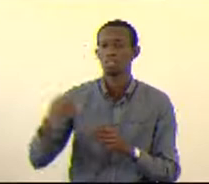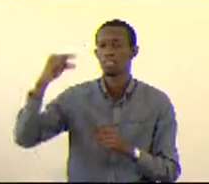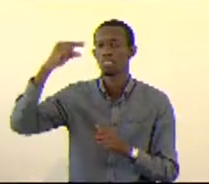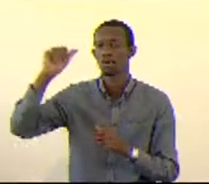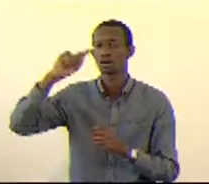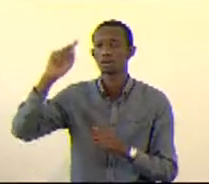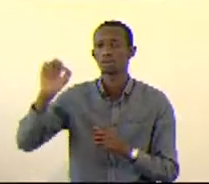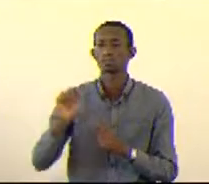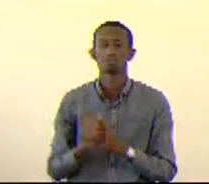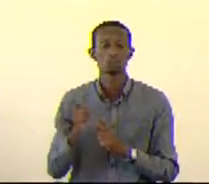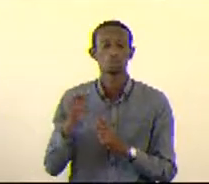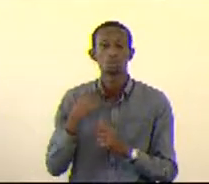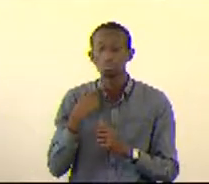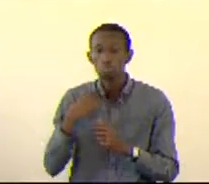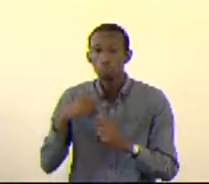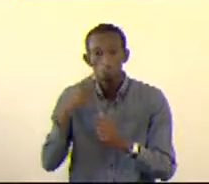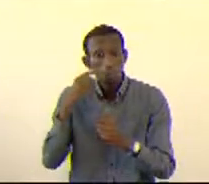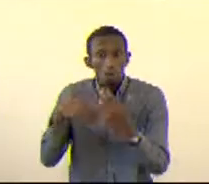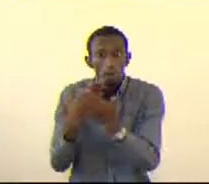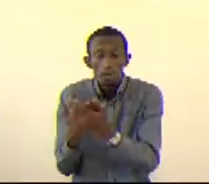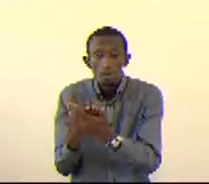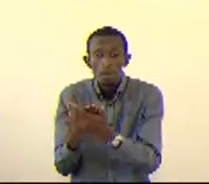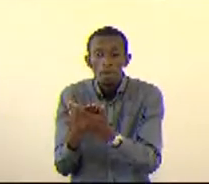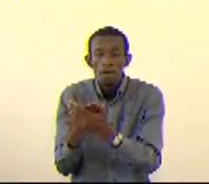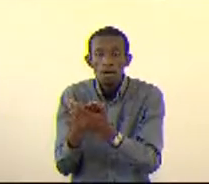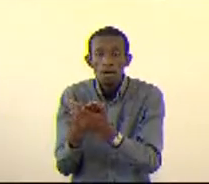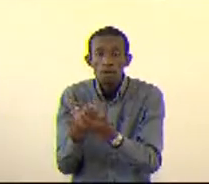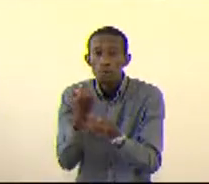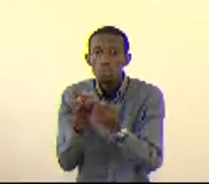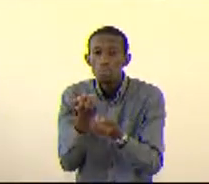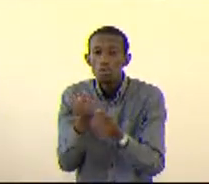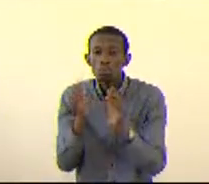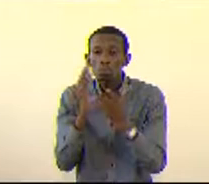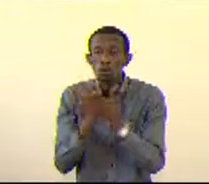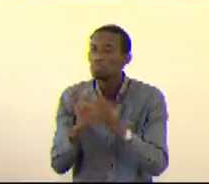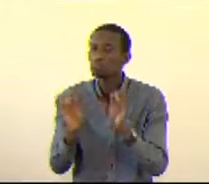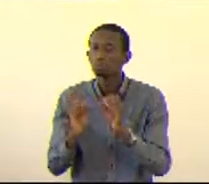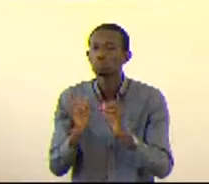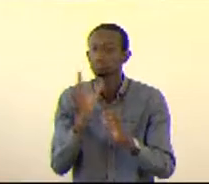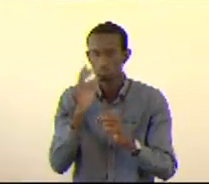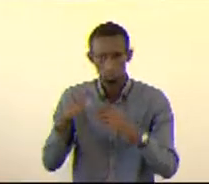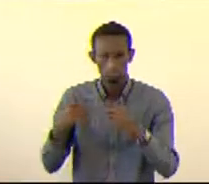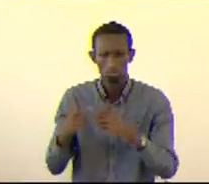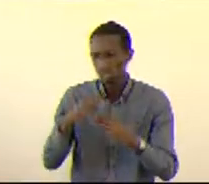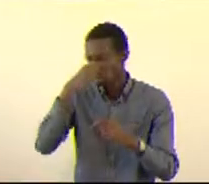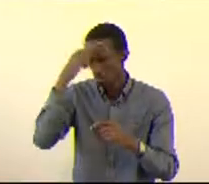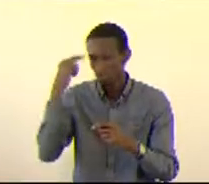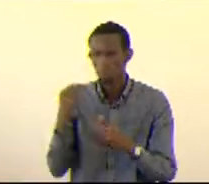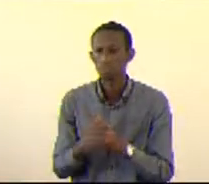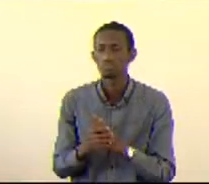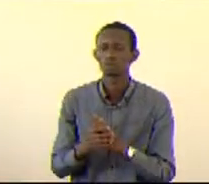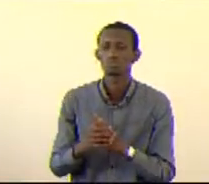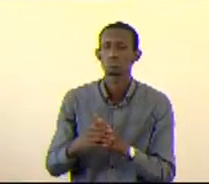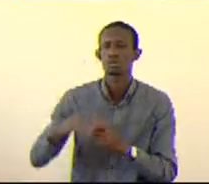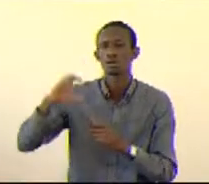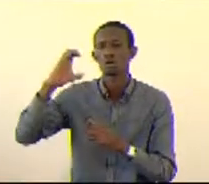cooling curve, if you are looking at this very well, you should be able to construct a cooling curve. Because a cooling curve, you move now from